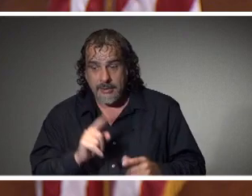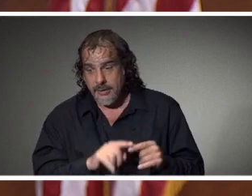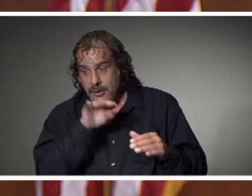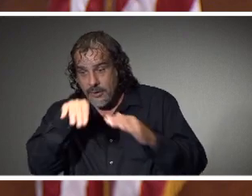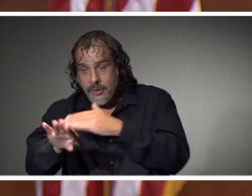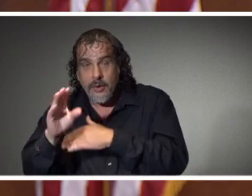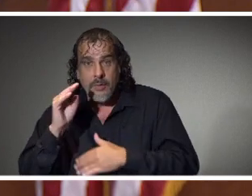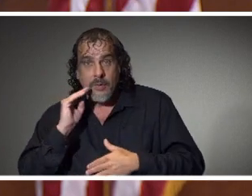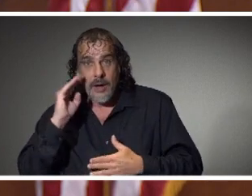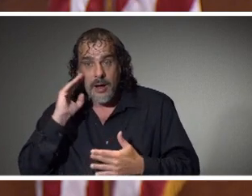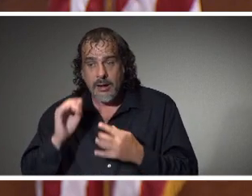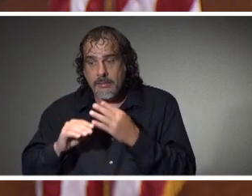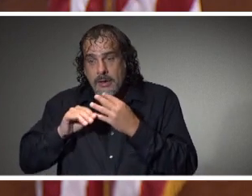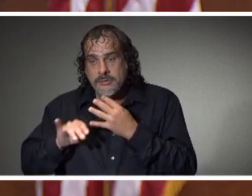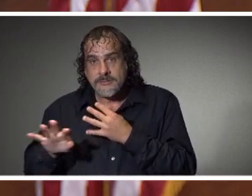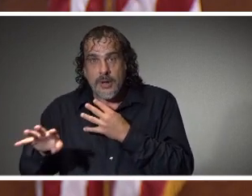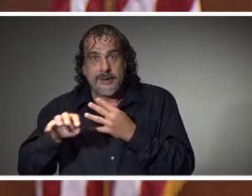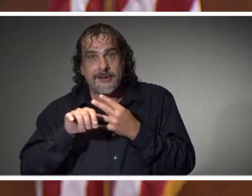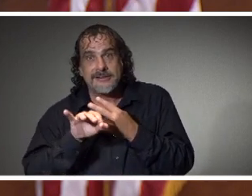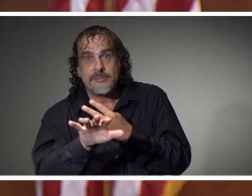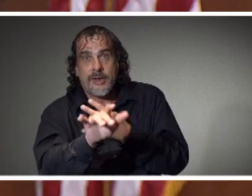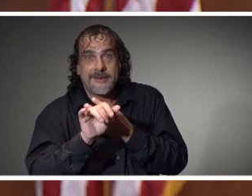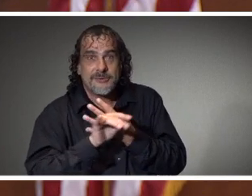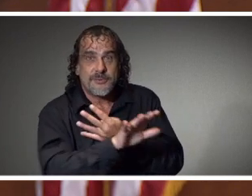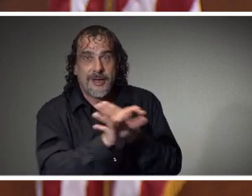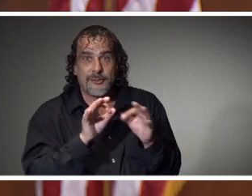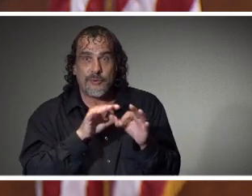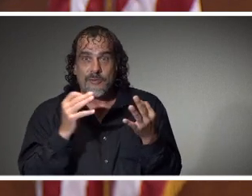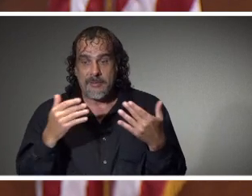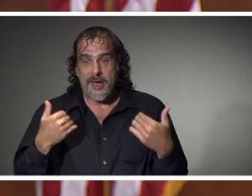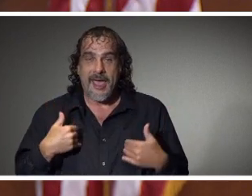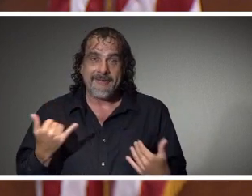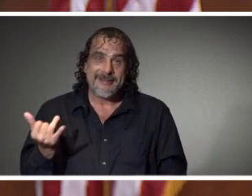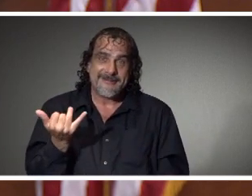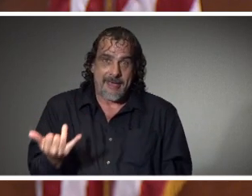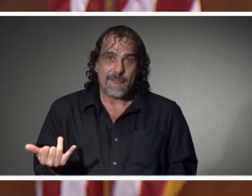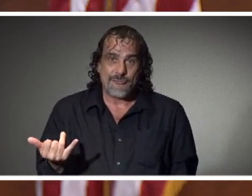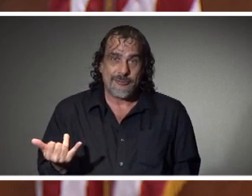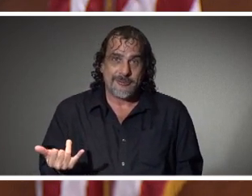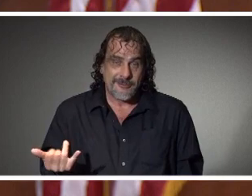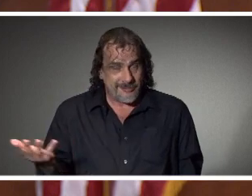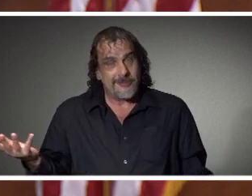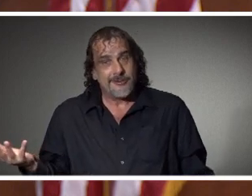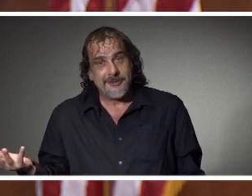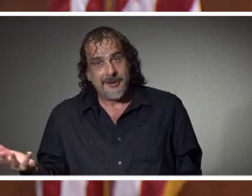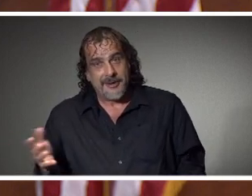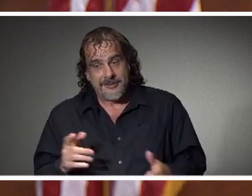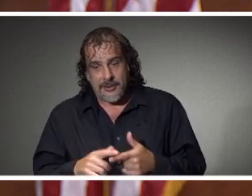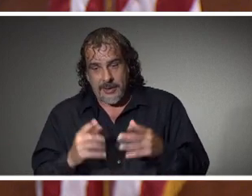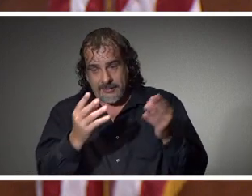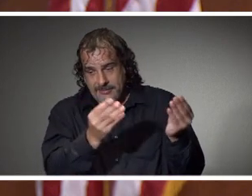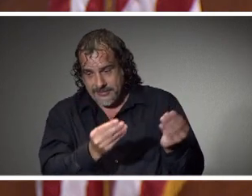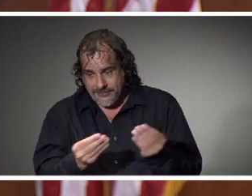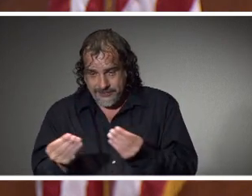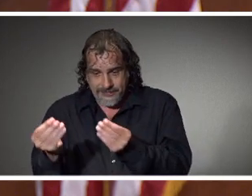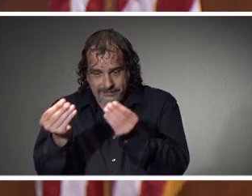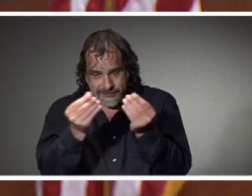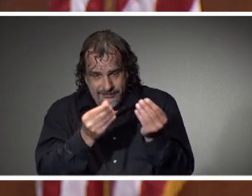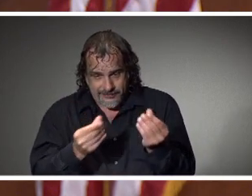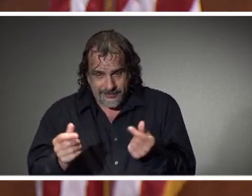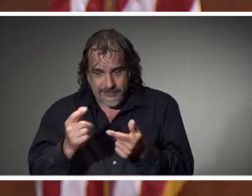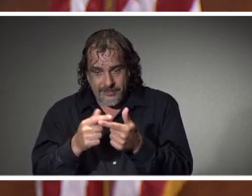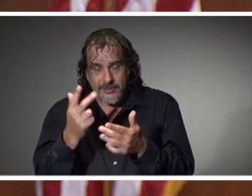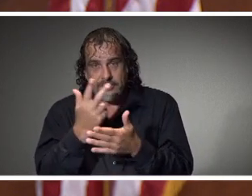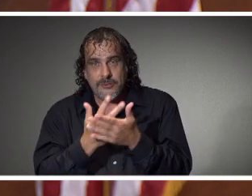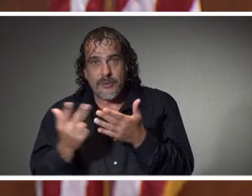probably have other family members that now have it. And so we've got to get through a cycle or two or three,